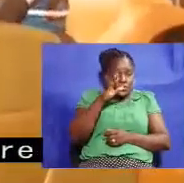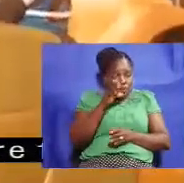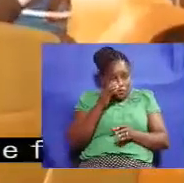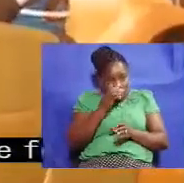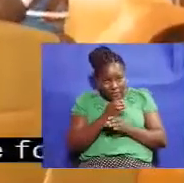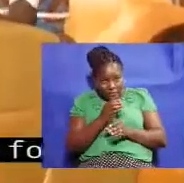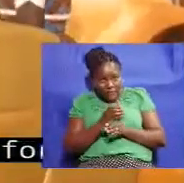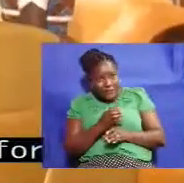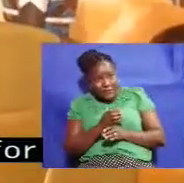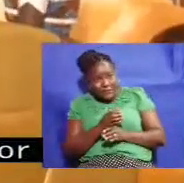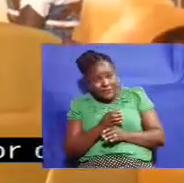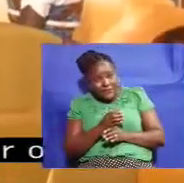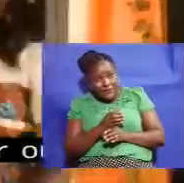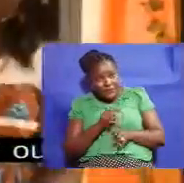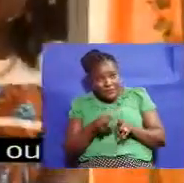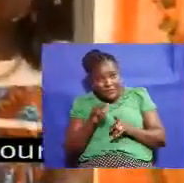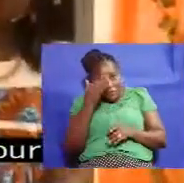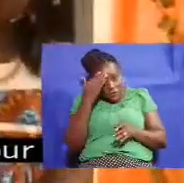But you know,